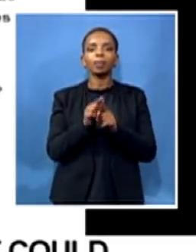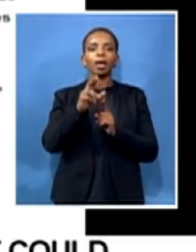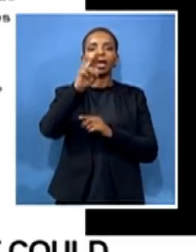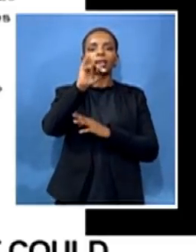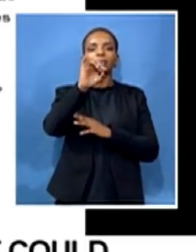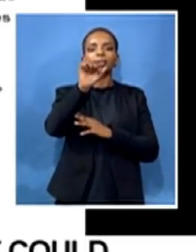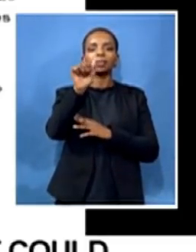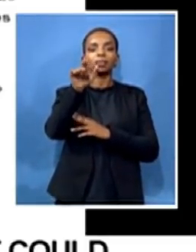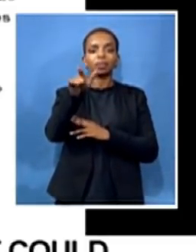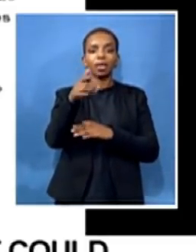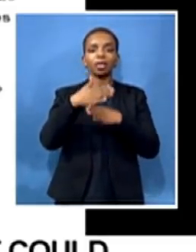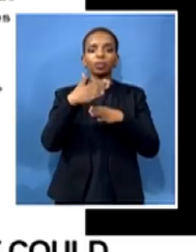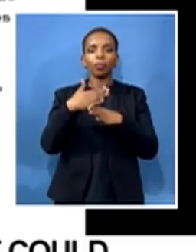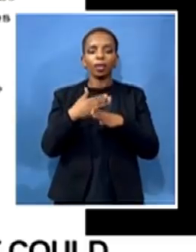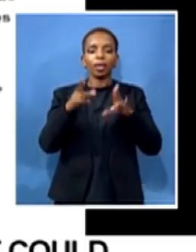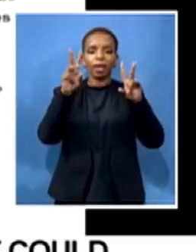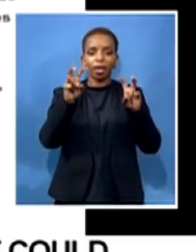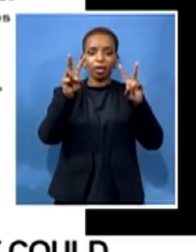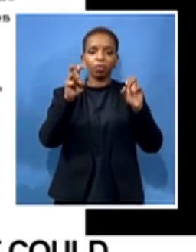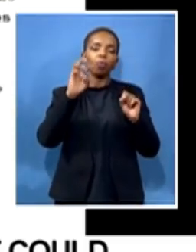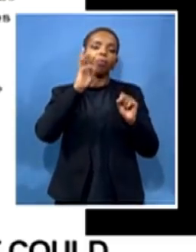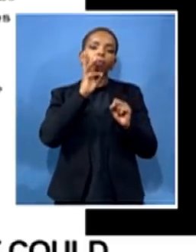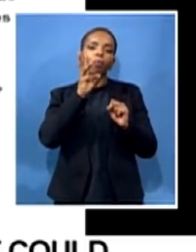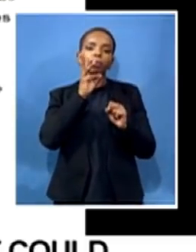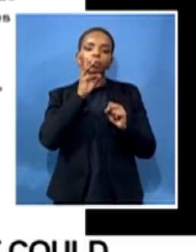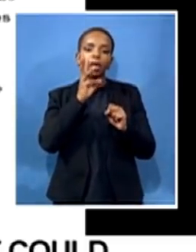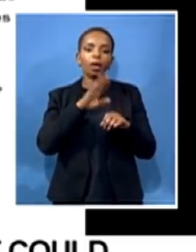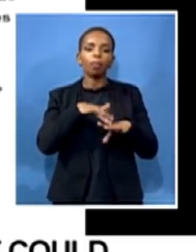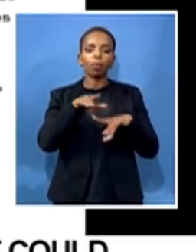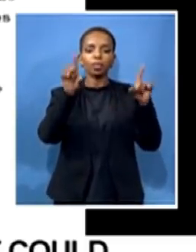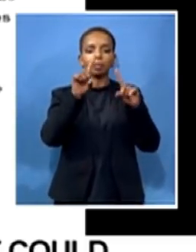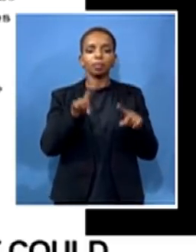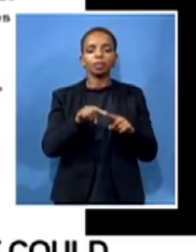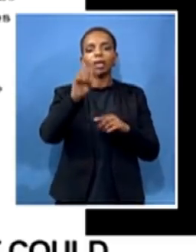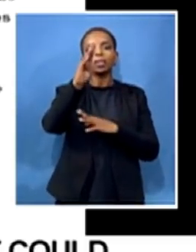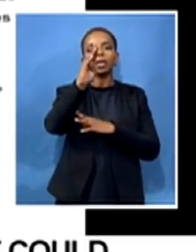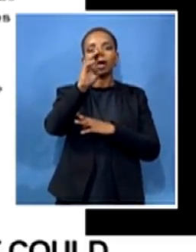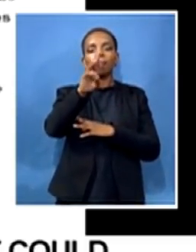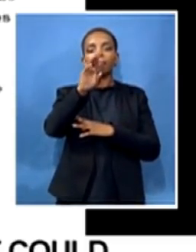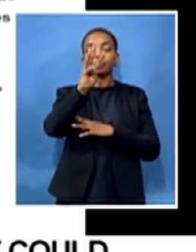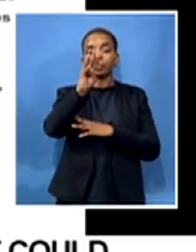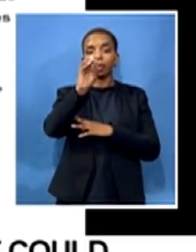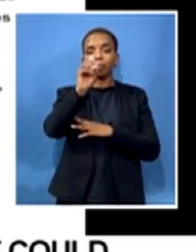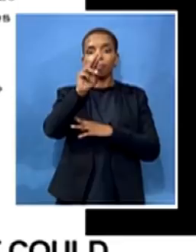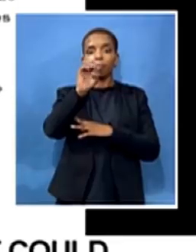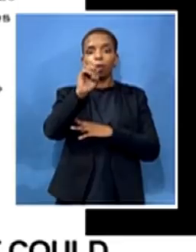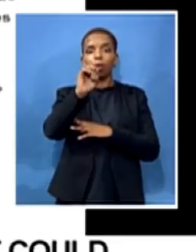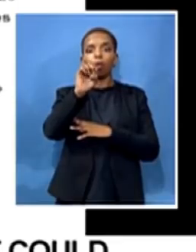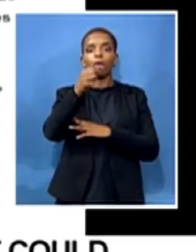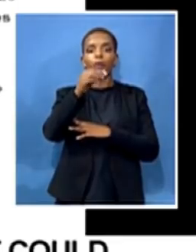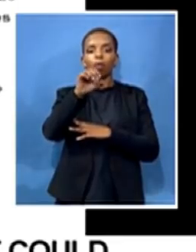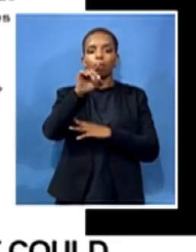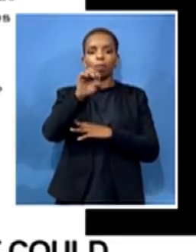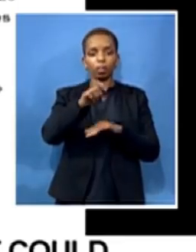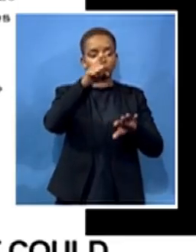issues, particularly boreholes, because we, as I said, whilst there is